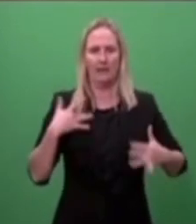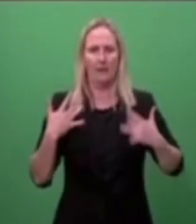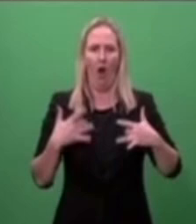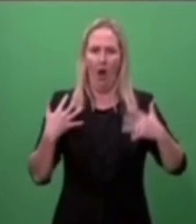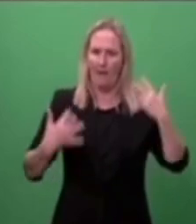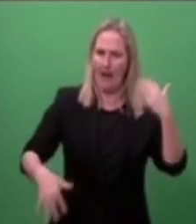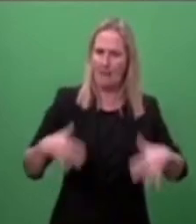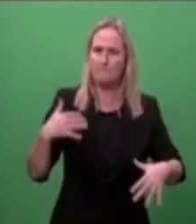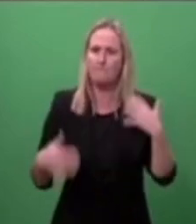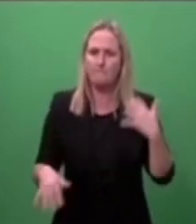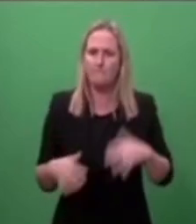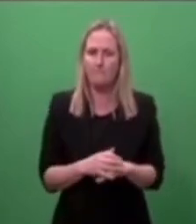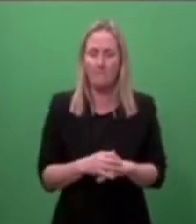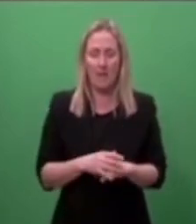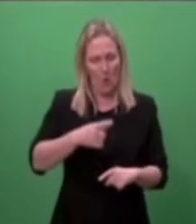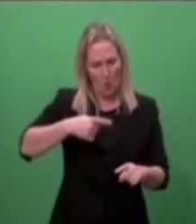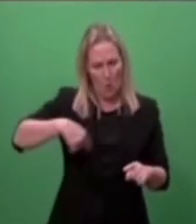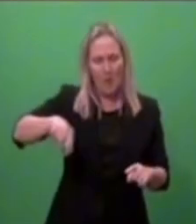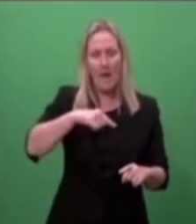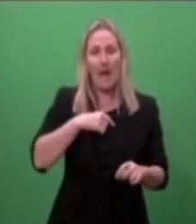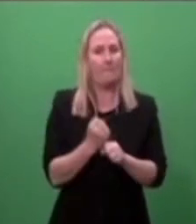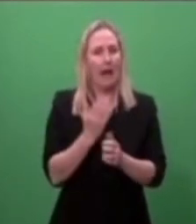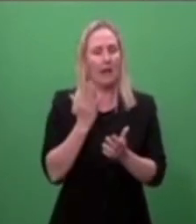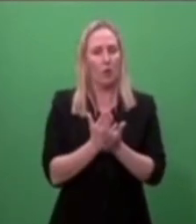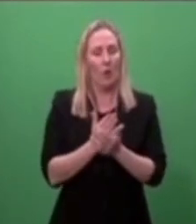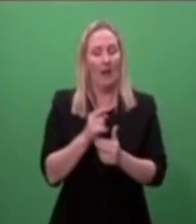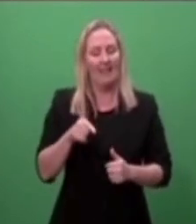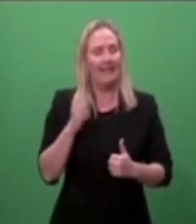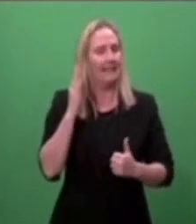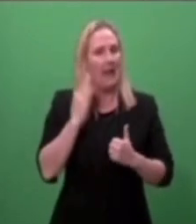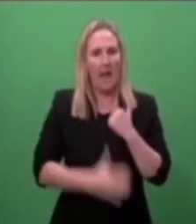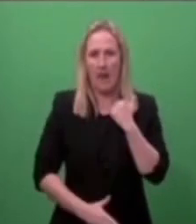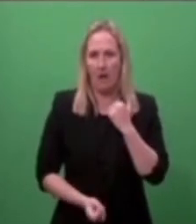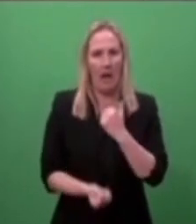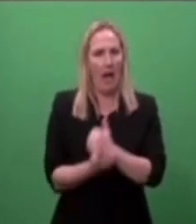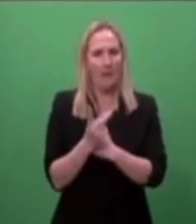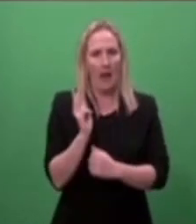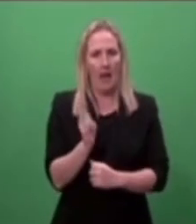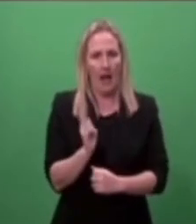that something like this never happens again.